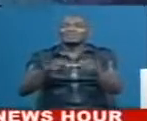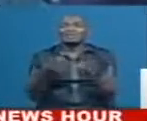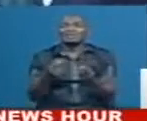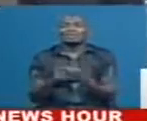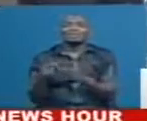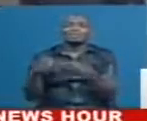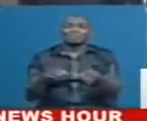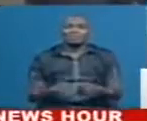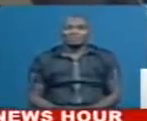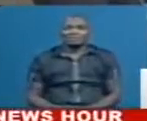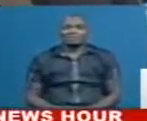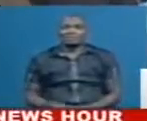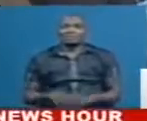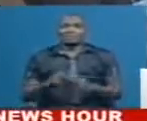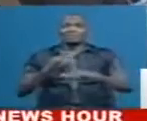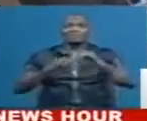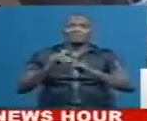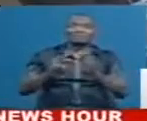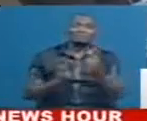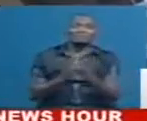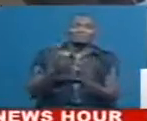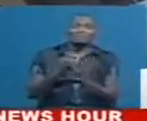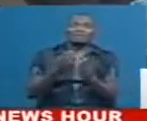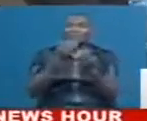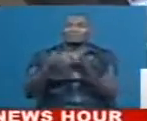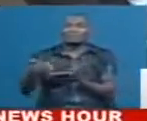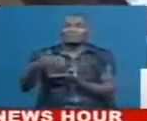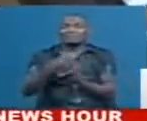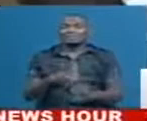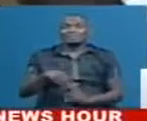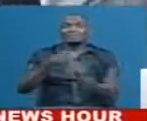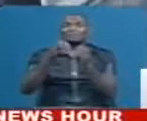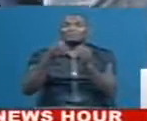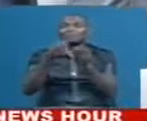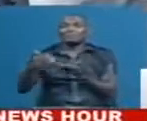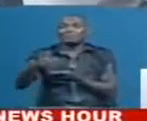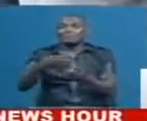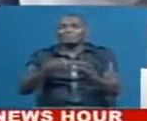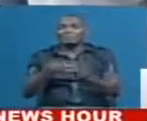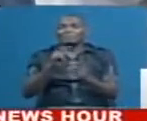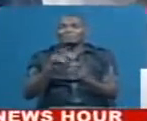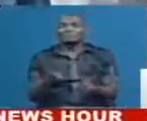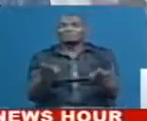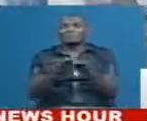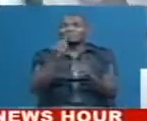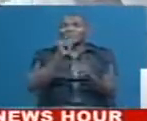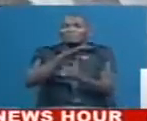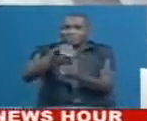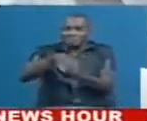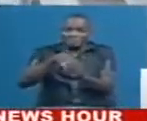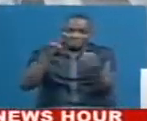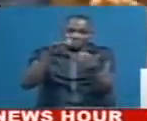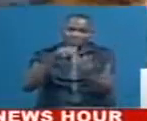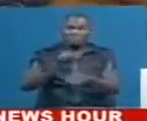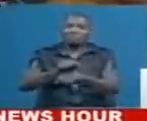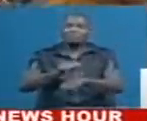Lands Commission. Infrastructure for spatial data and spatial data management is an area the private sector is expected